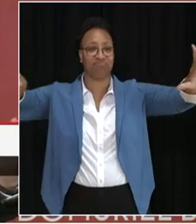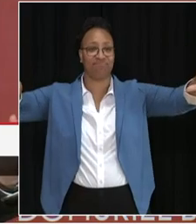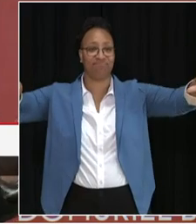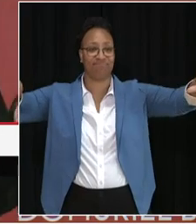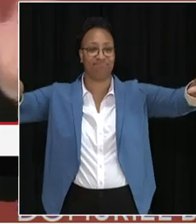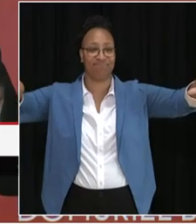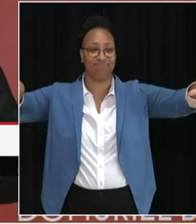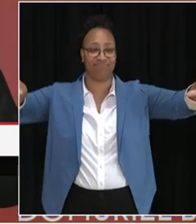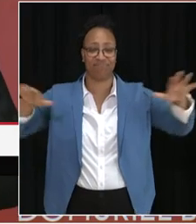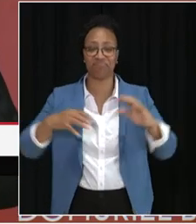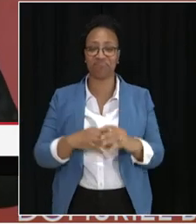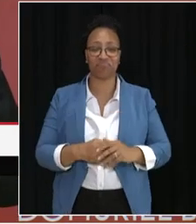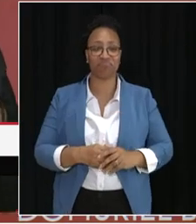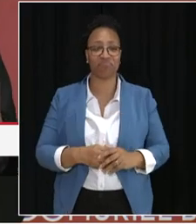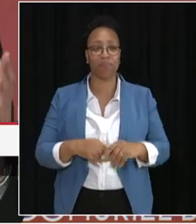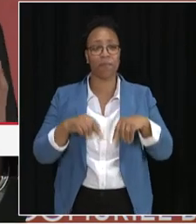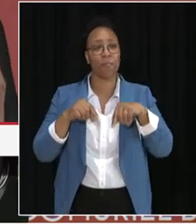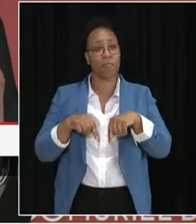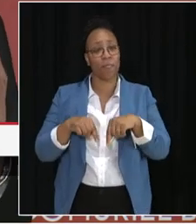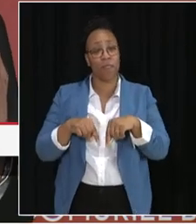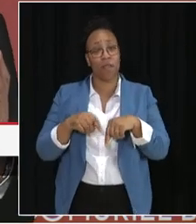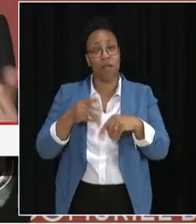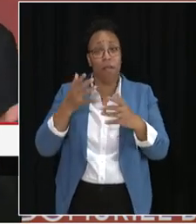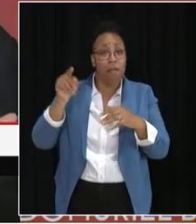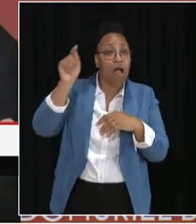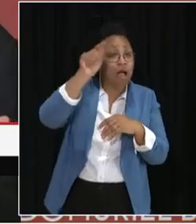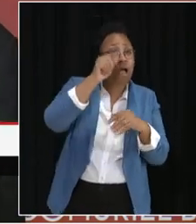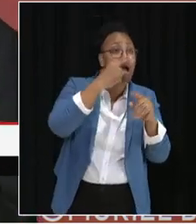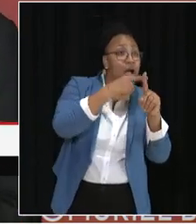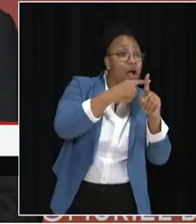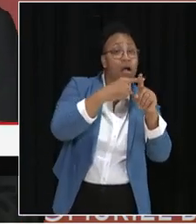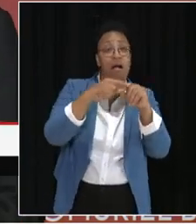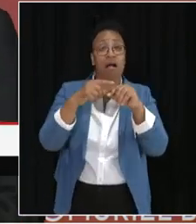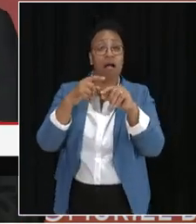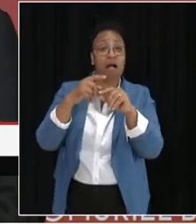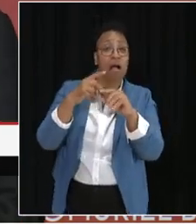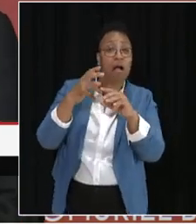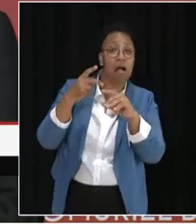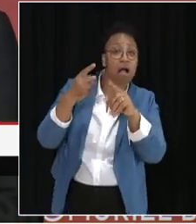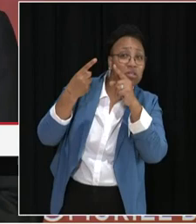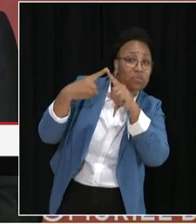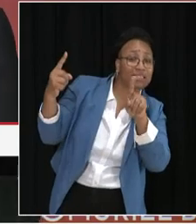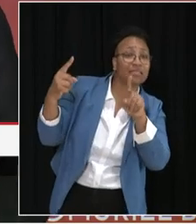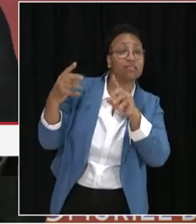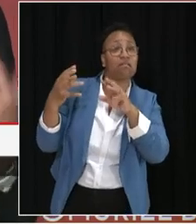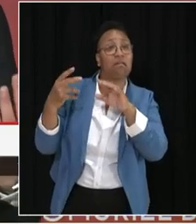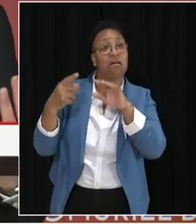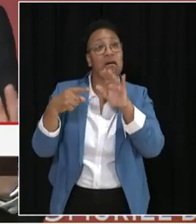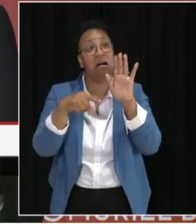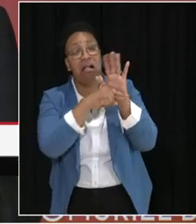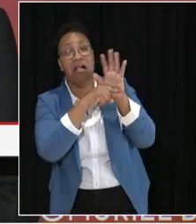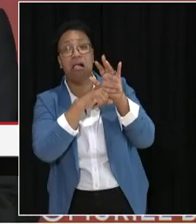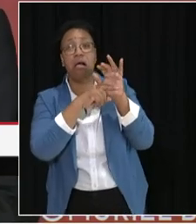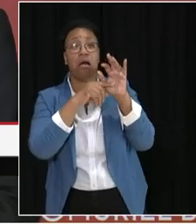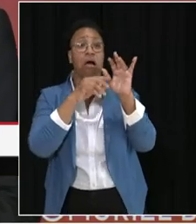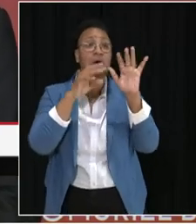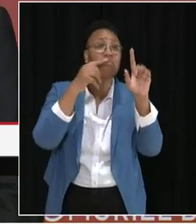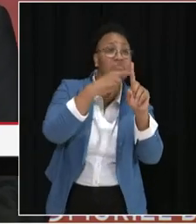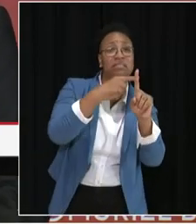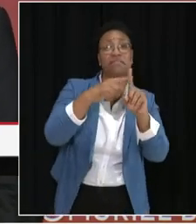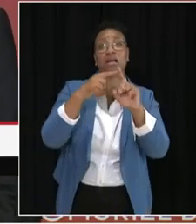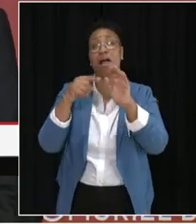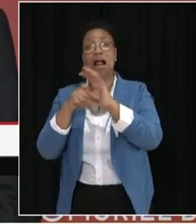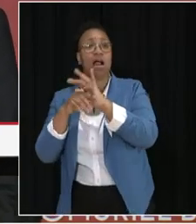right. We may not be wrong, we may be somewhat right. We can't, if we don't have that common ground, we